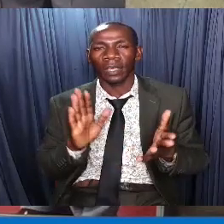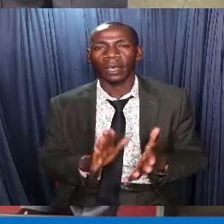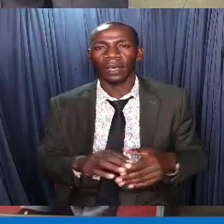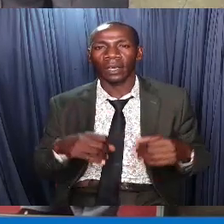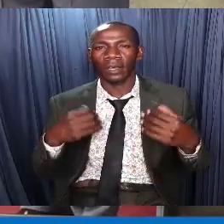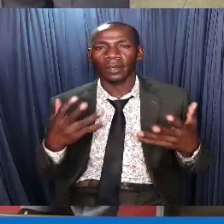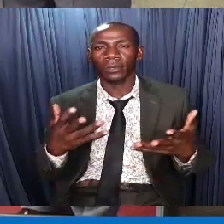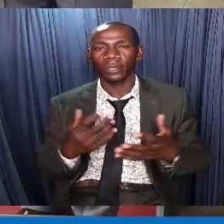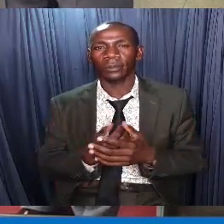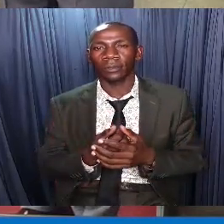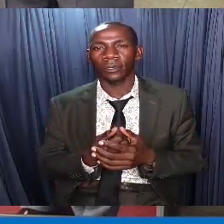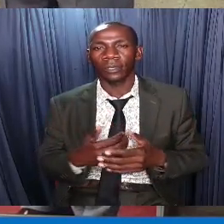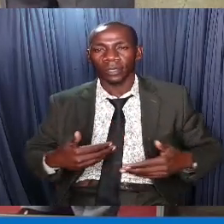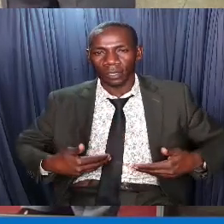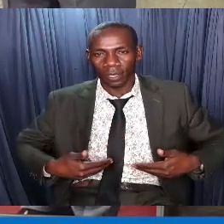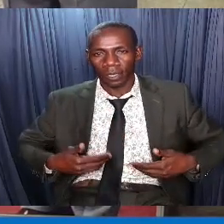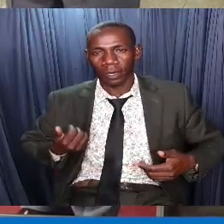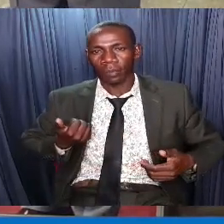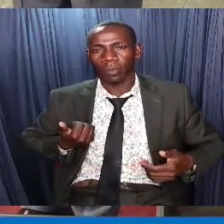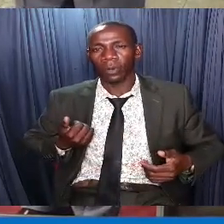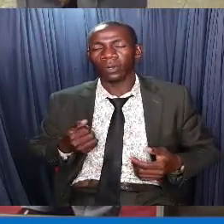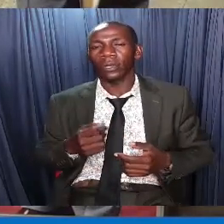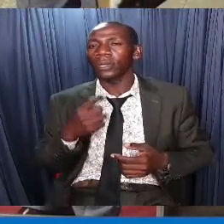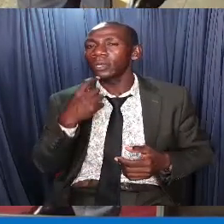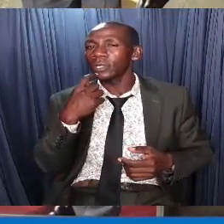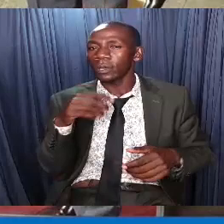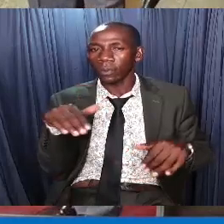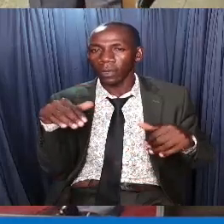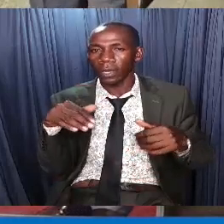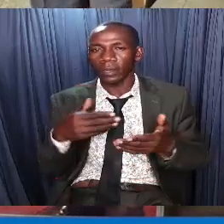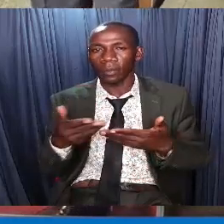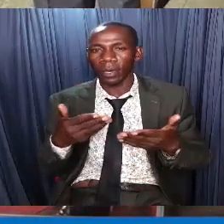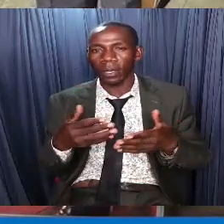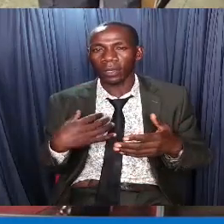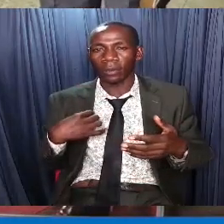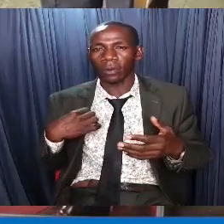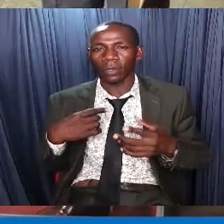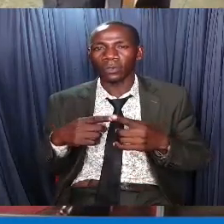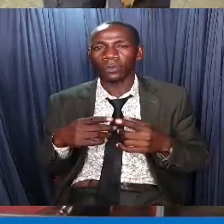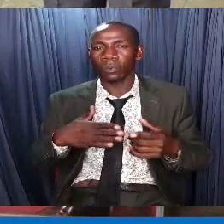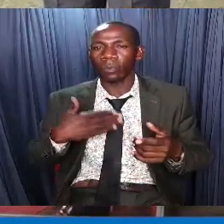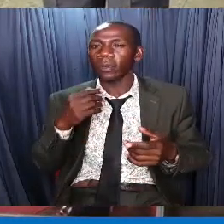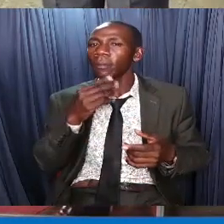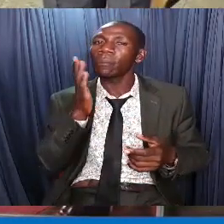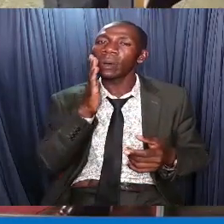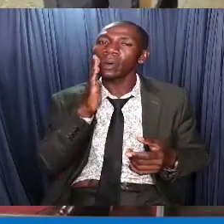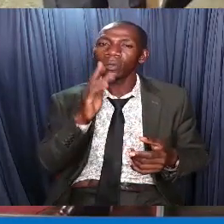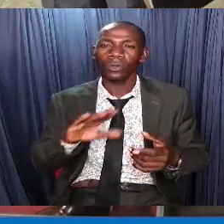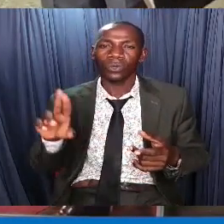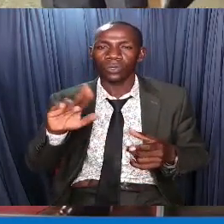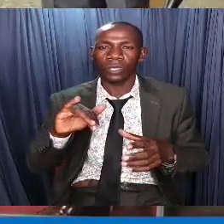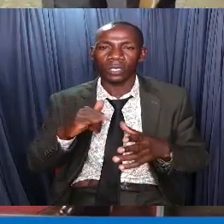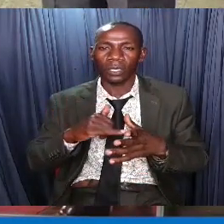Hallelujah. Hallelujah. Kijana umsichana useme wacha ninunue kitenge leo. I'll say I'm buying mama a fabric and take to my sasa mother. Sasa mama